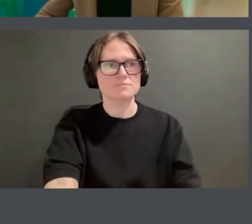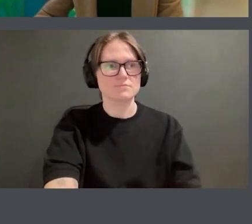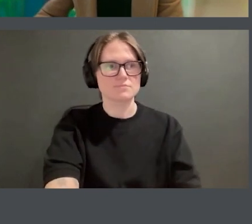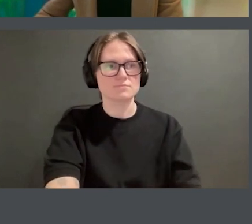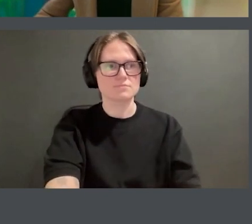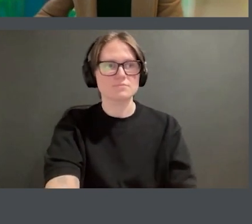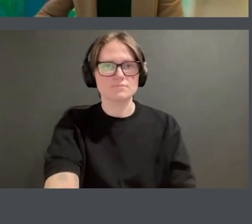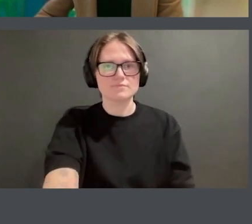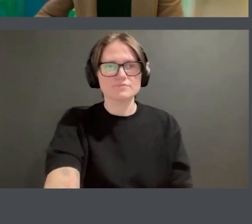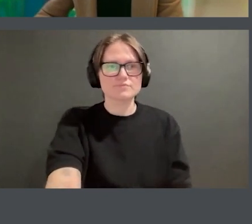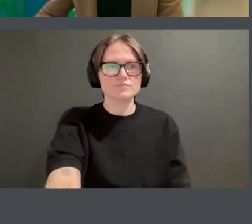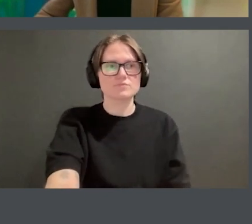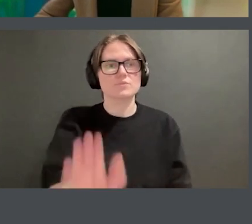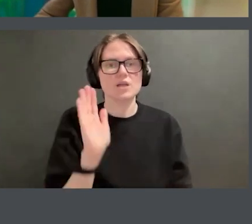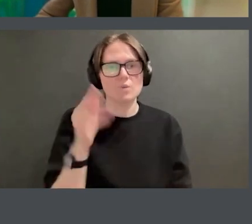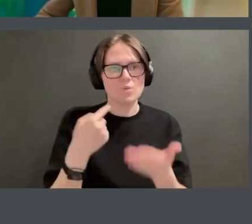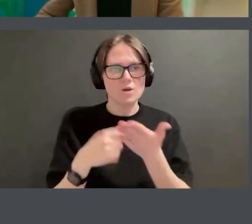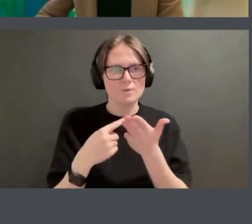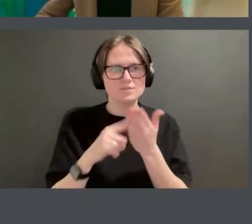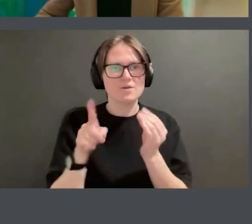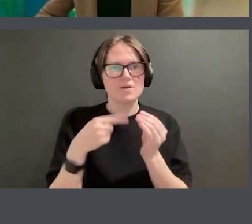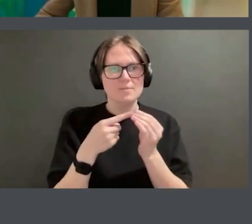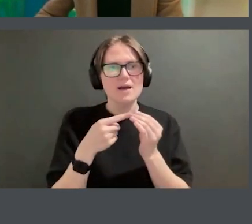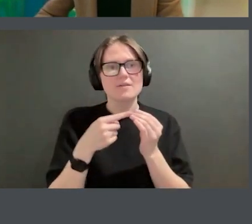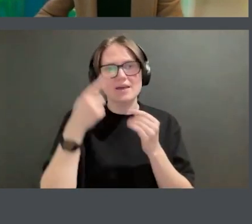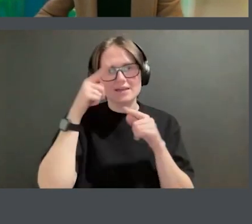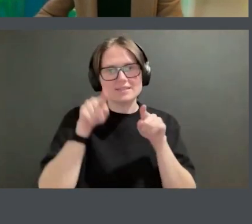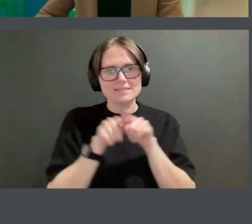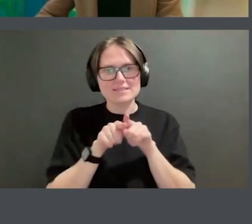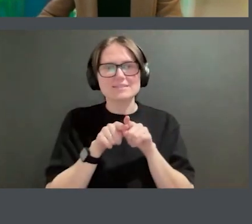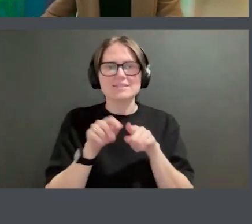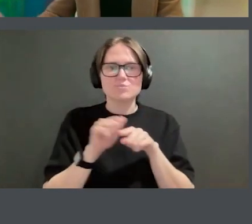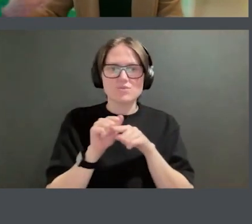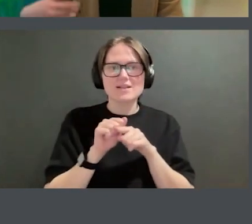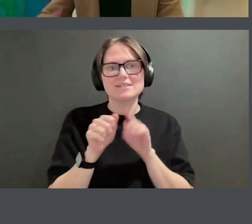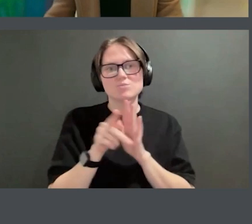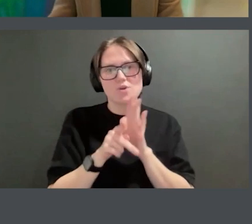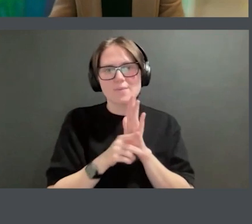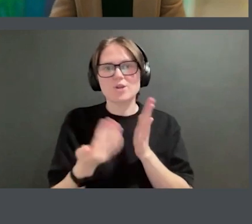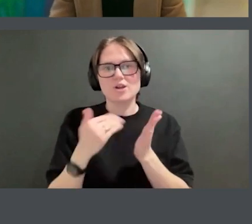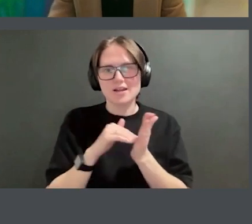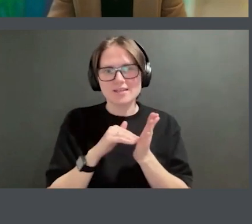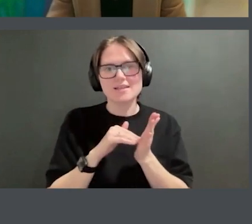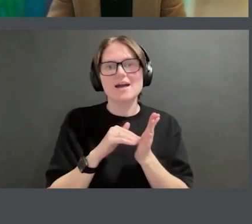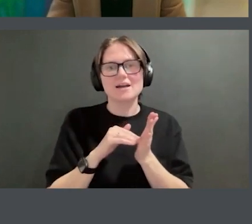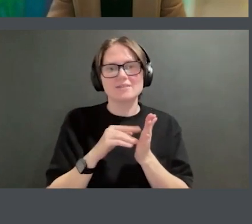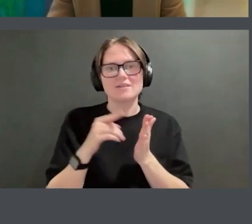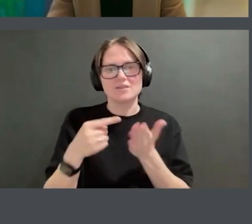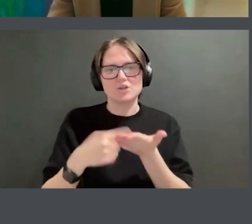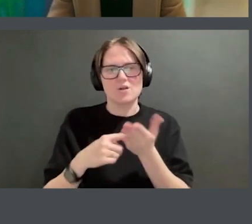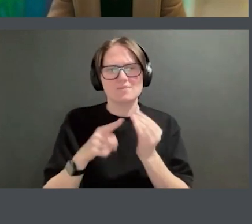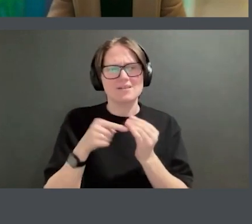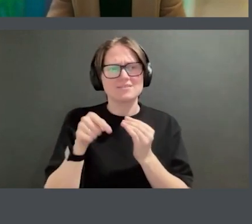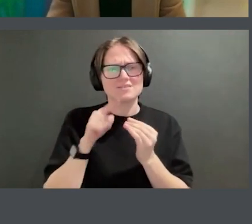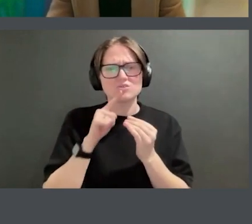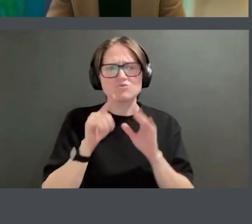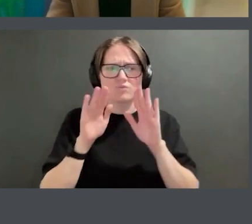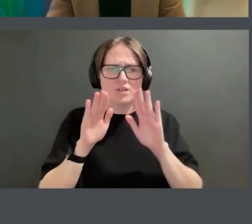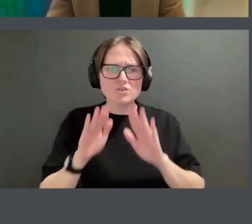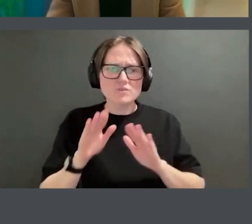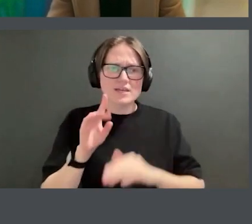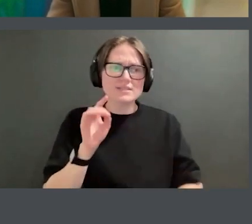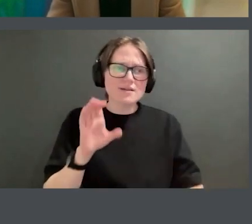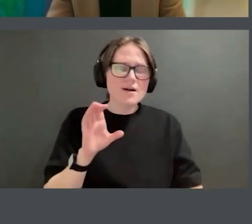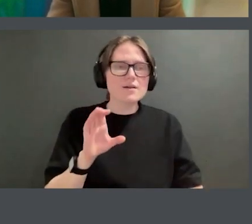And we're going to talk about the consensus practice parameter again that Dr. Sarp talked about. So this is a really great document, and it outlines